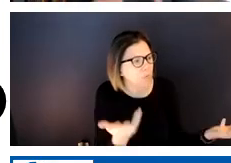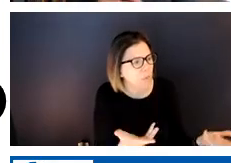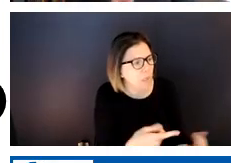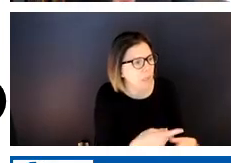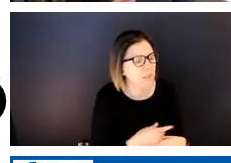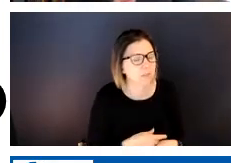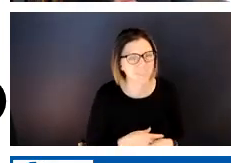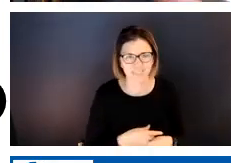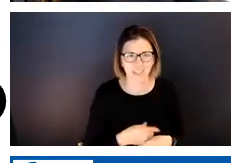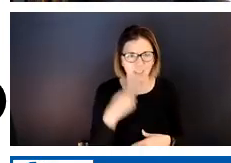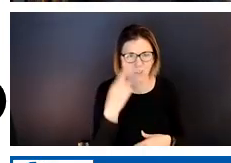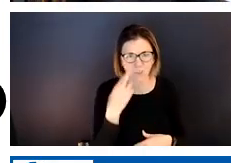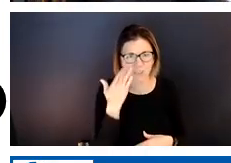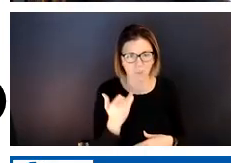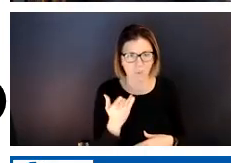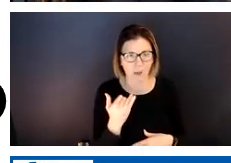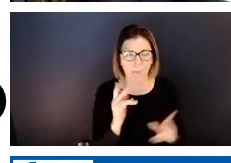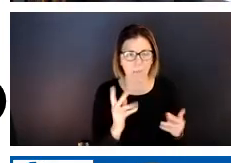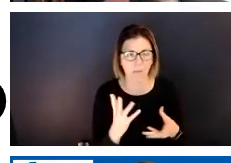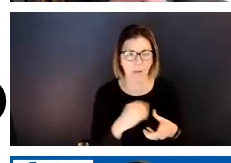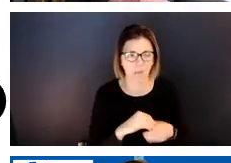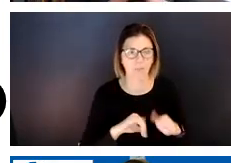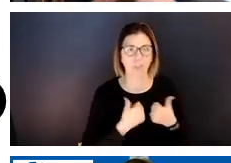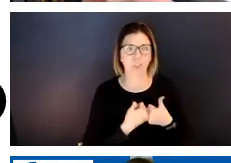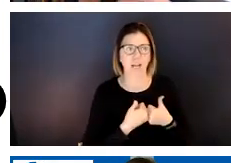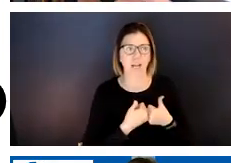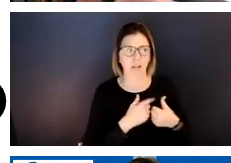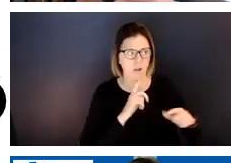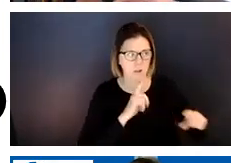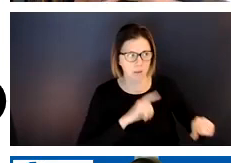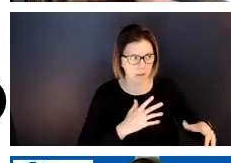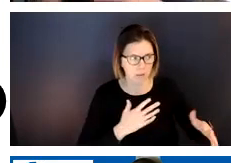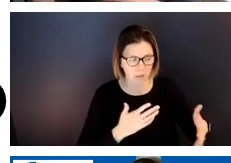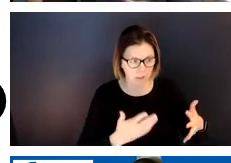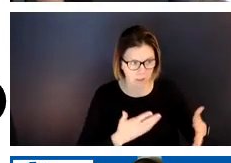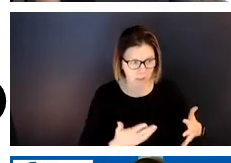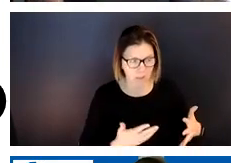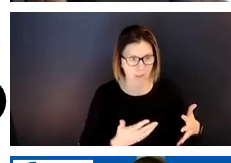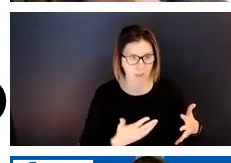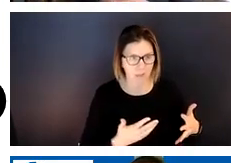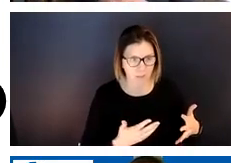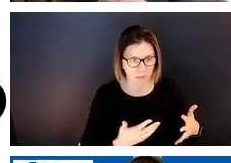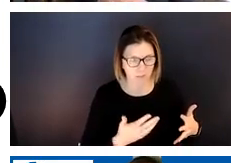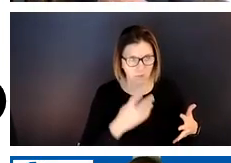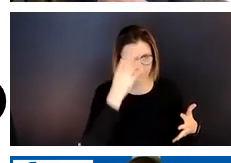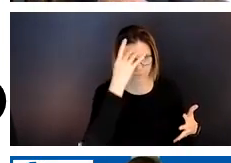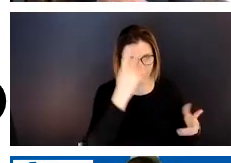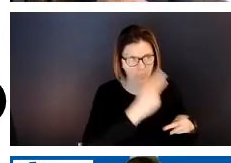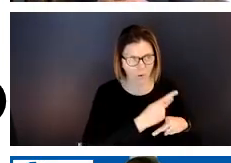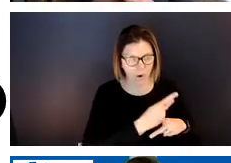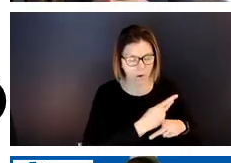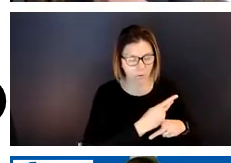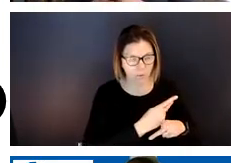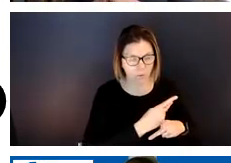reasons why autistic individuals may have challenges in generating an idea, an